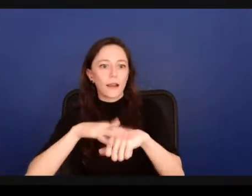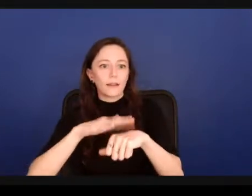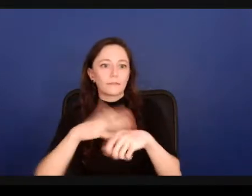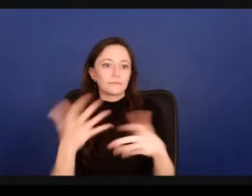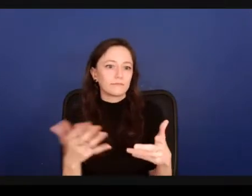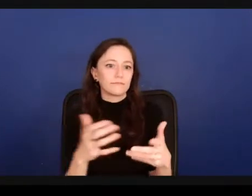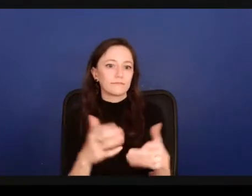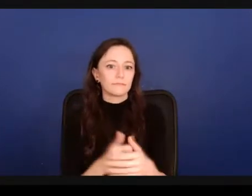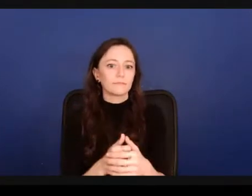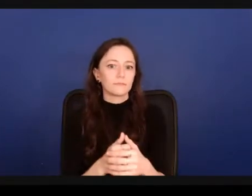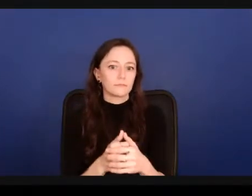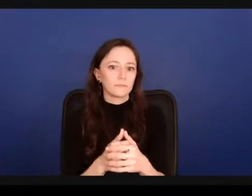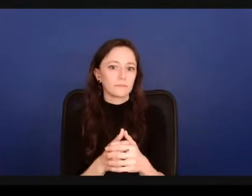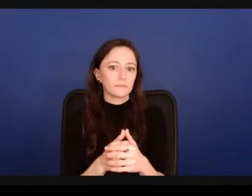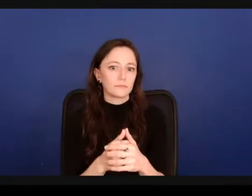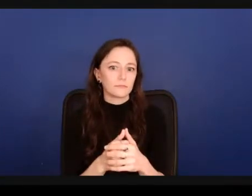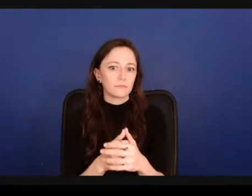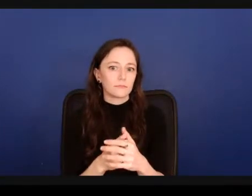observed there.